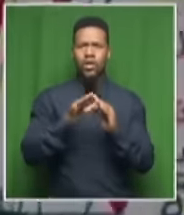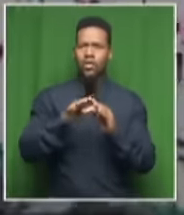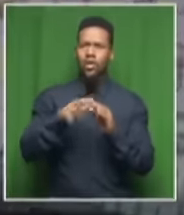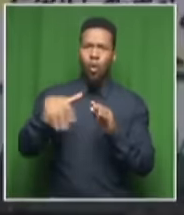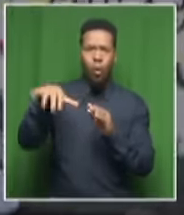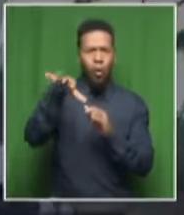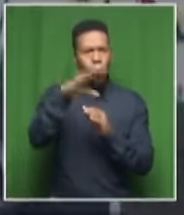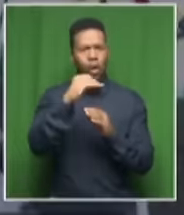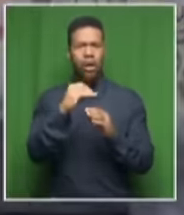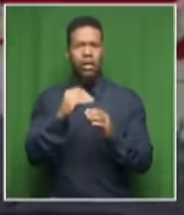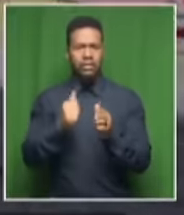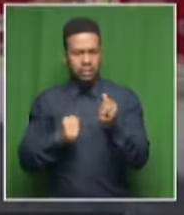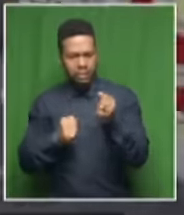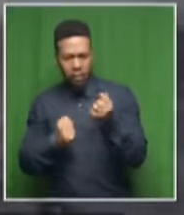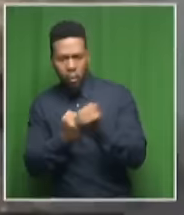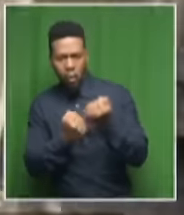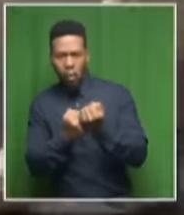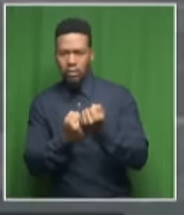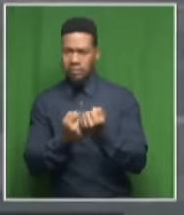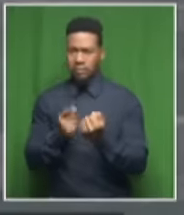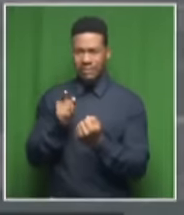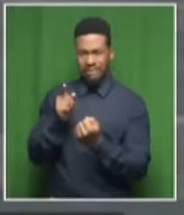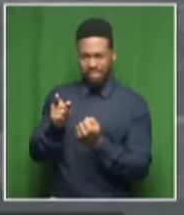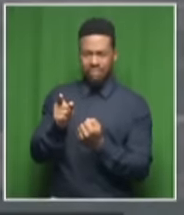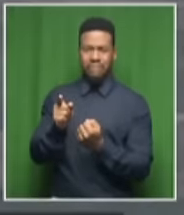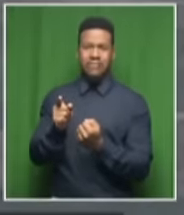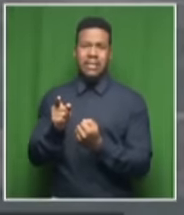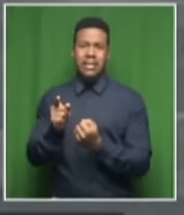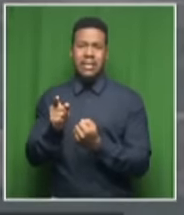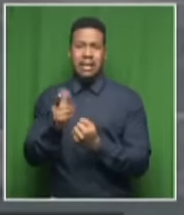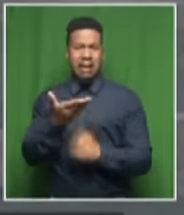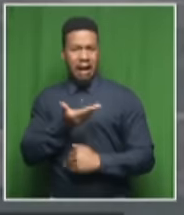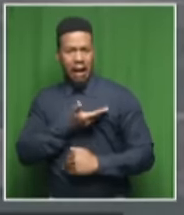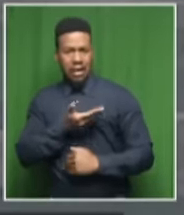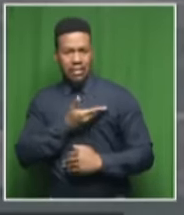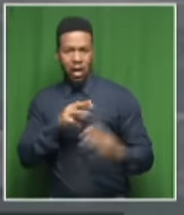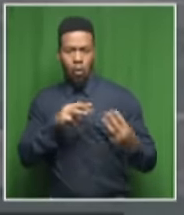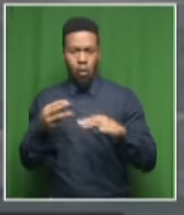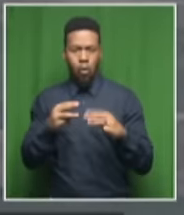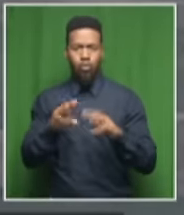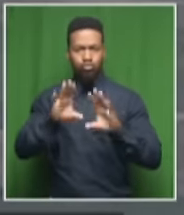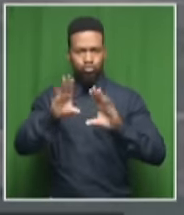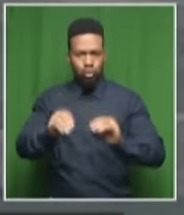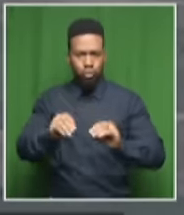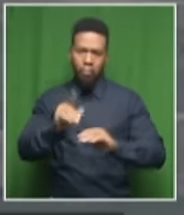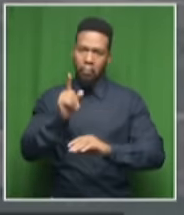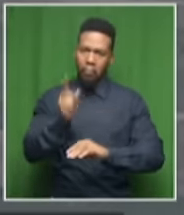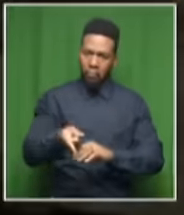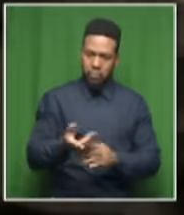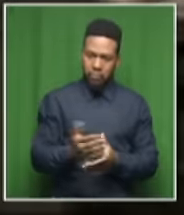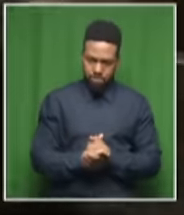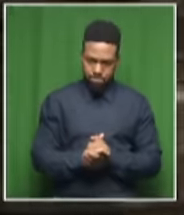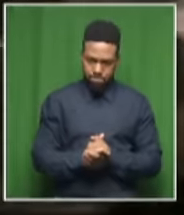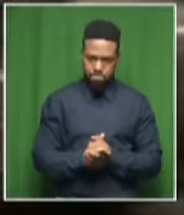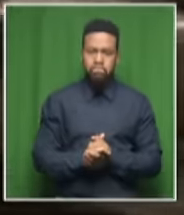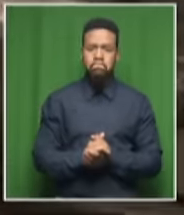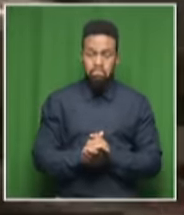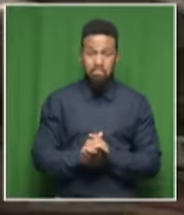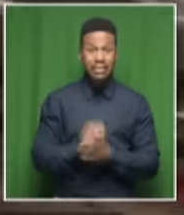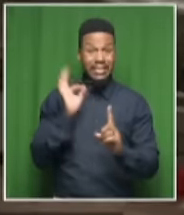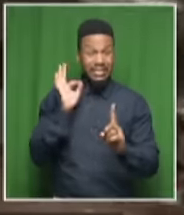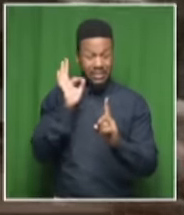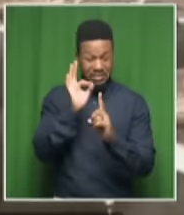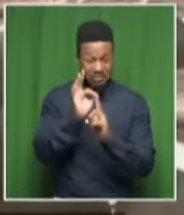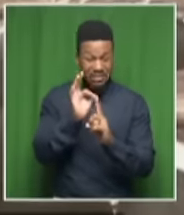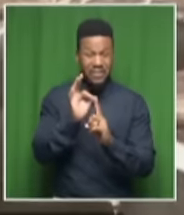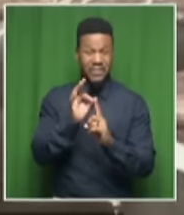genocide currently happening in Gaza must be stopped. And there are also specific countries on their own